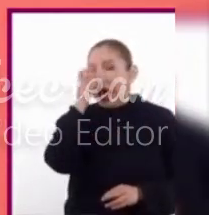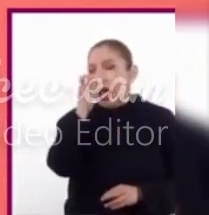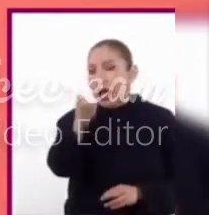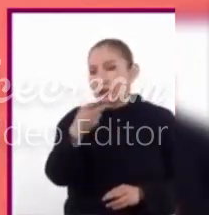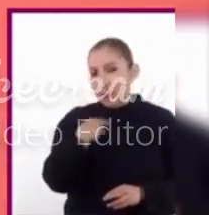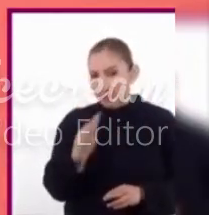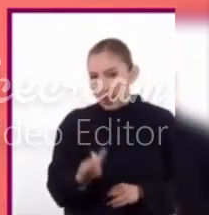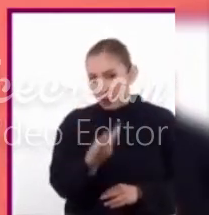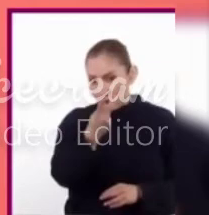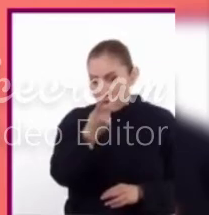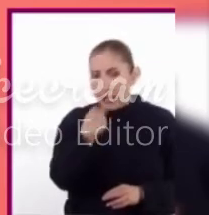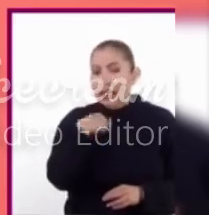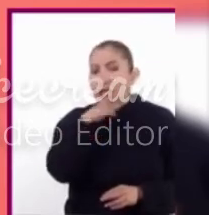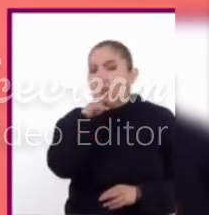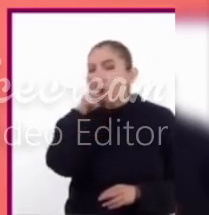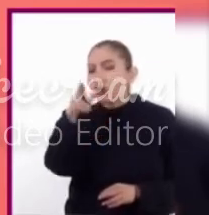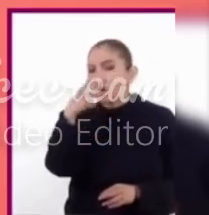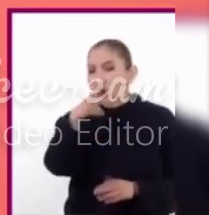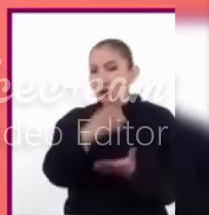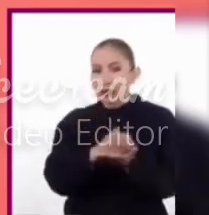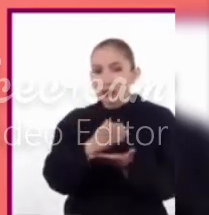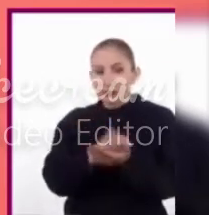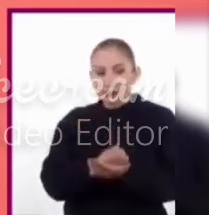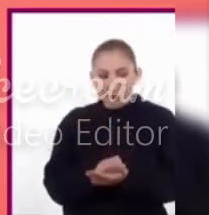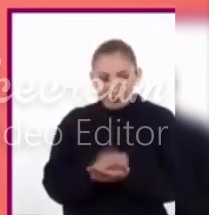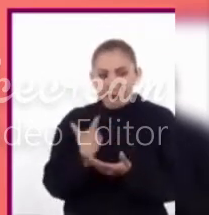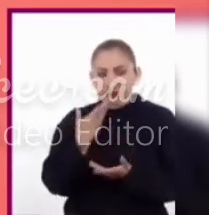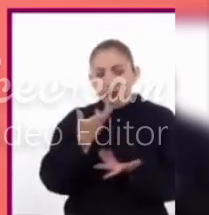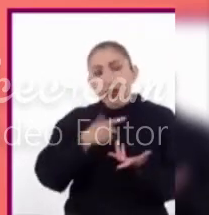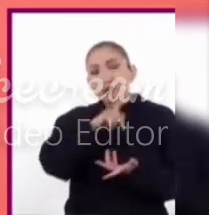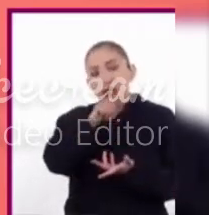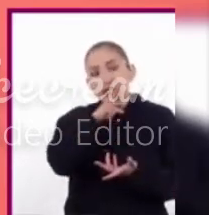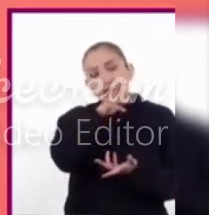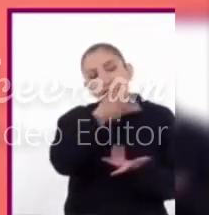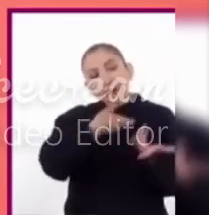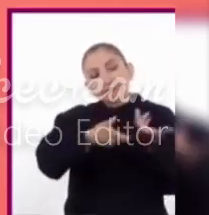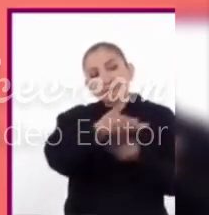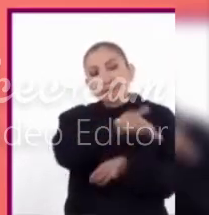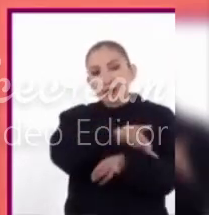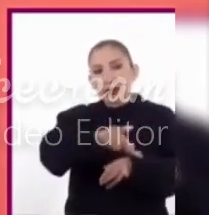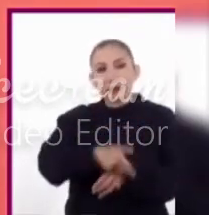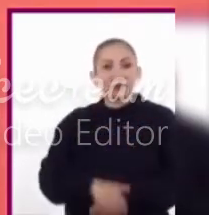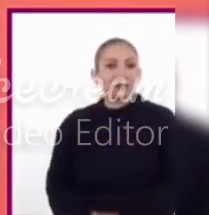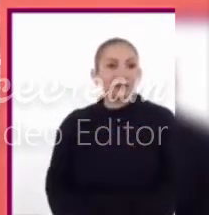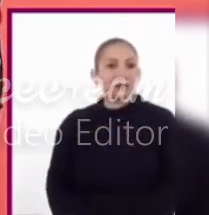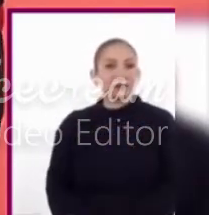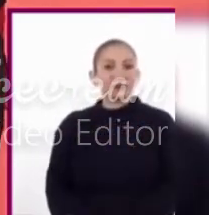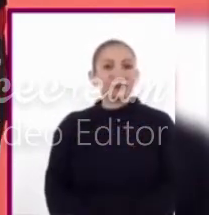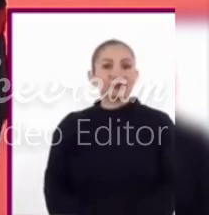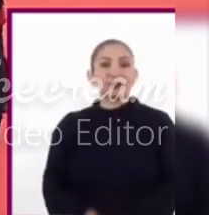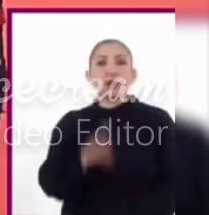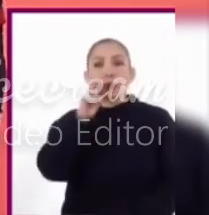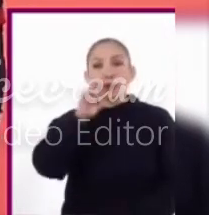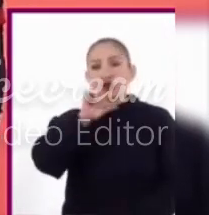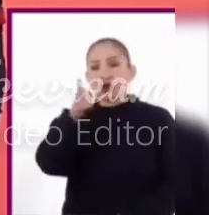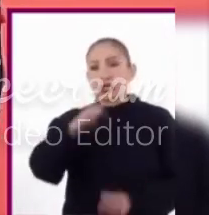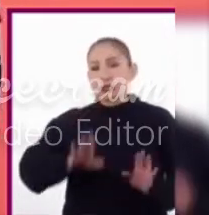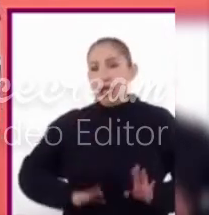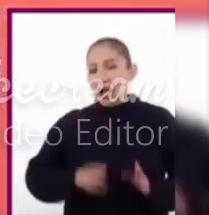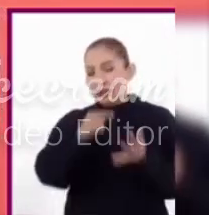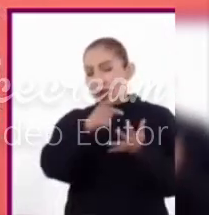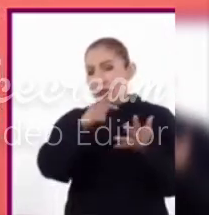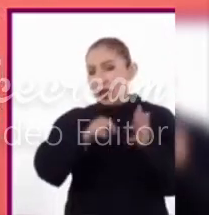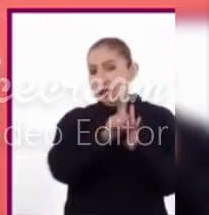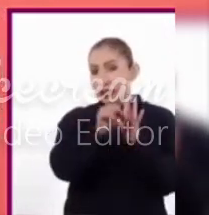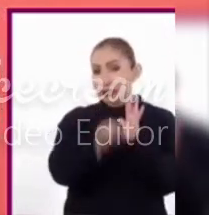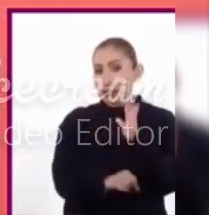la pregunta y respondan en su cuaderno. Compartan su respuesta con su familia. Veamos otras características